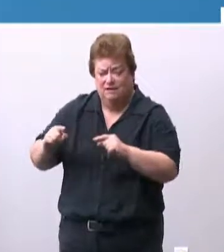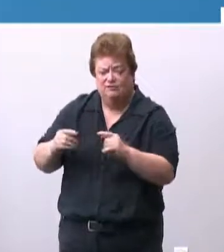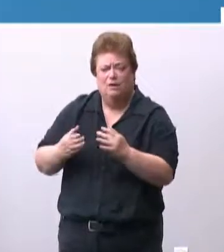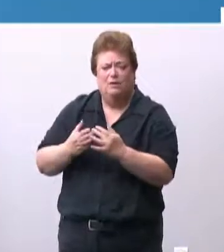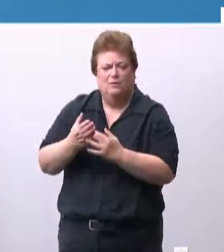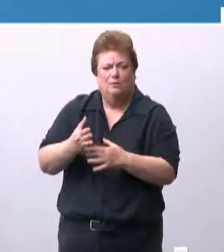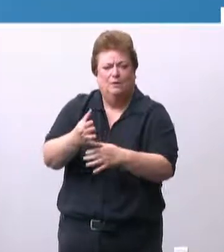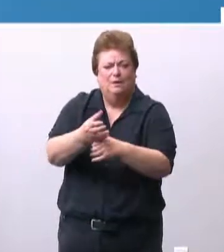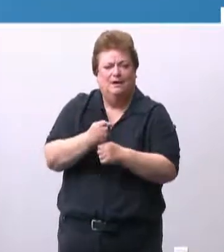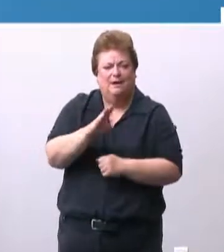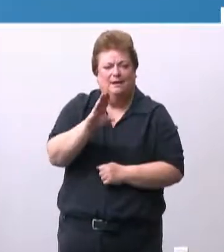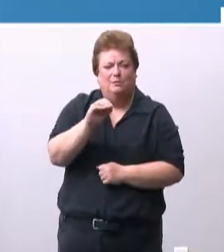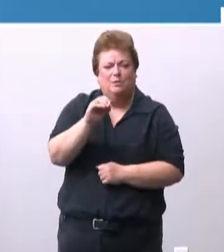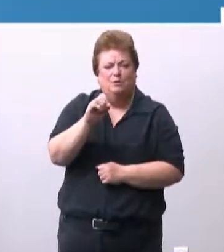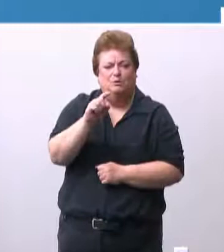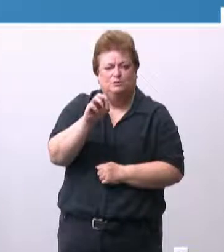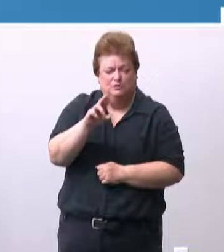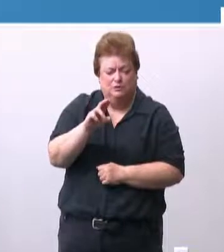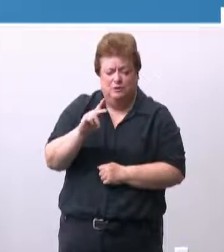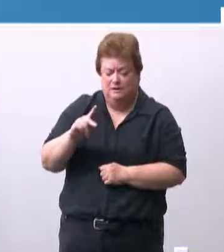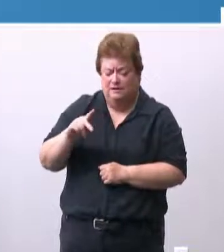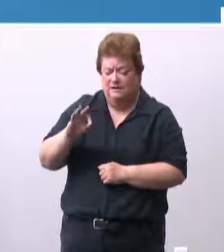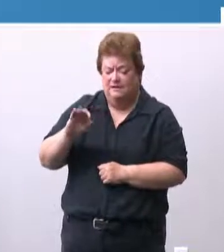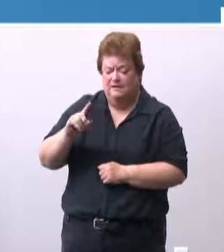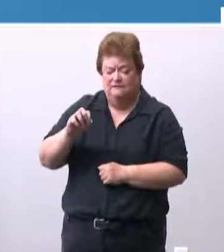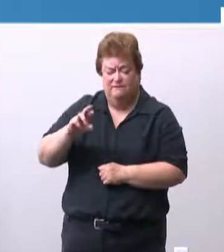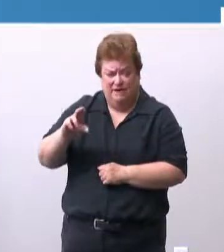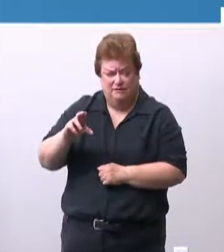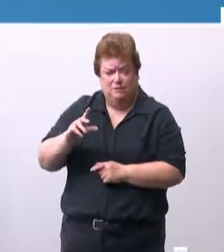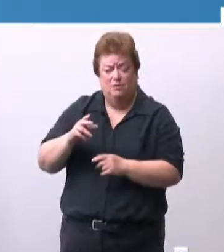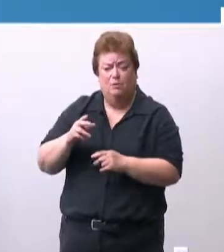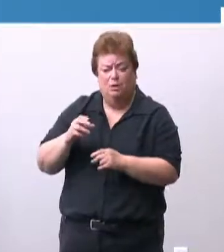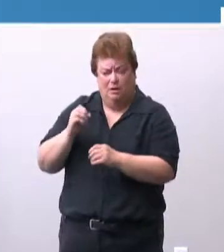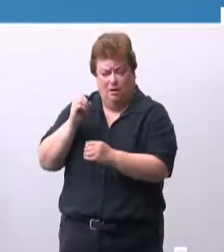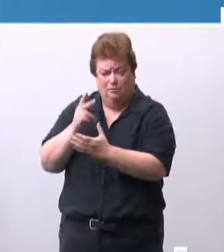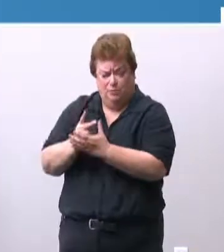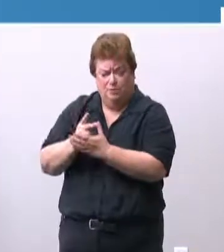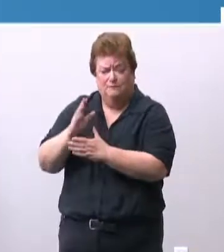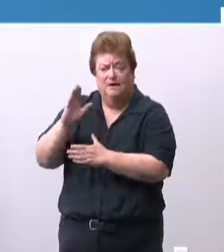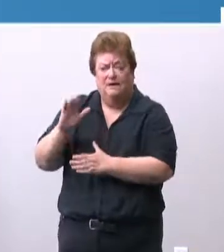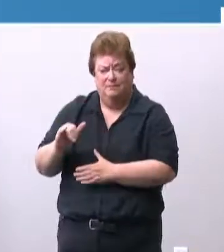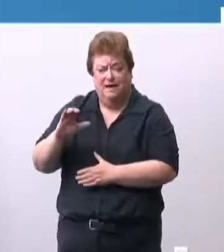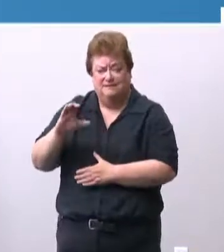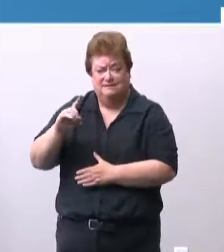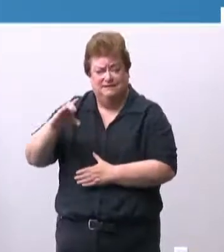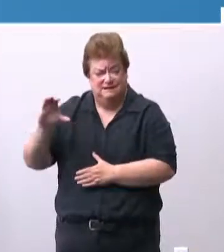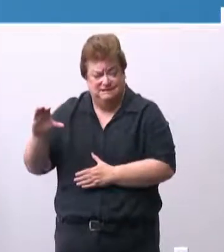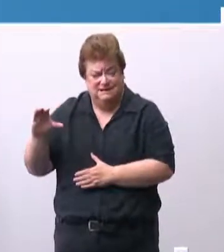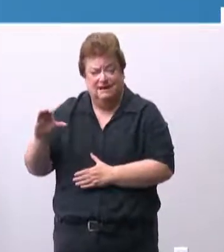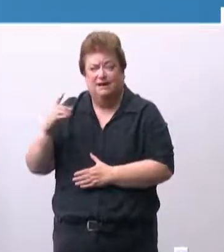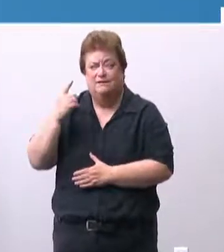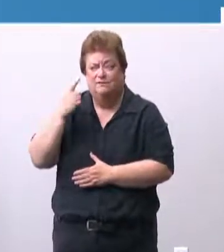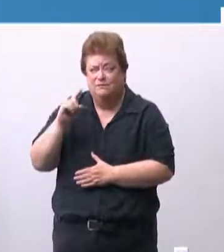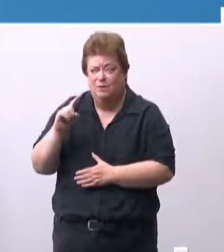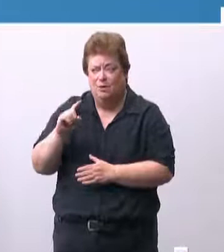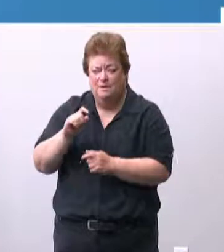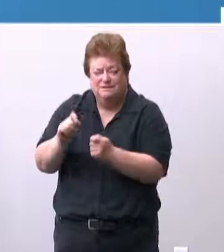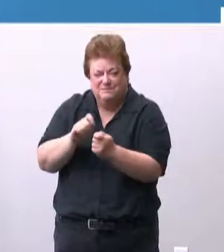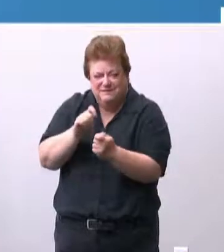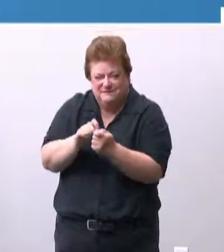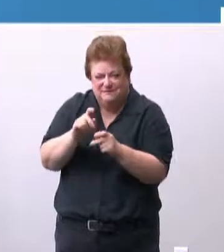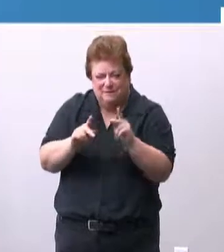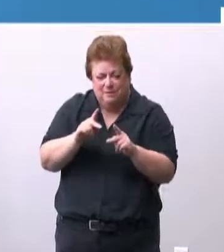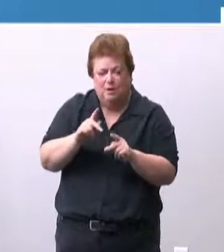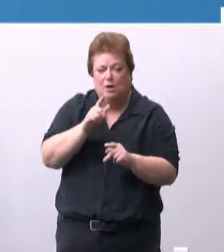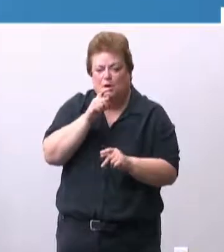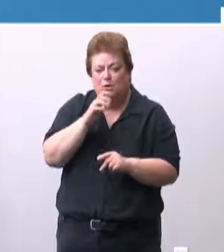booster dose. Pfizer booster doses were approved by the Centers for Disease Control and Prevention on Friday for specific populations, including